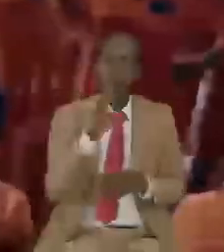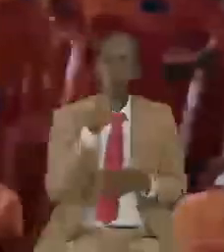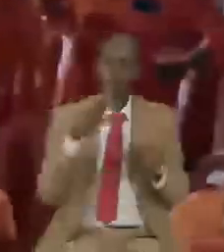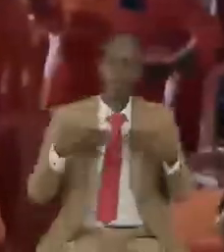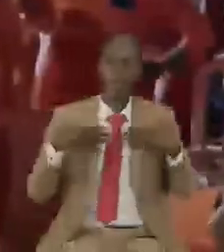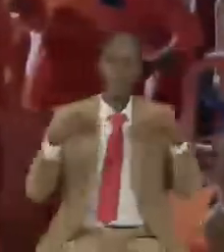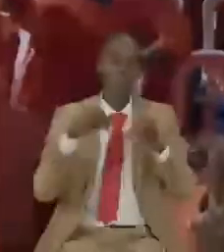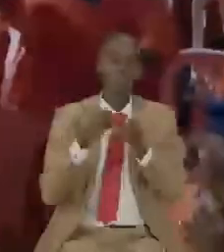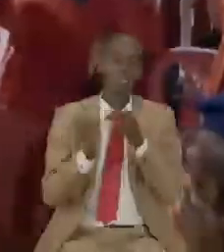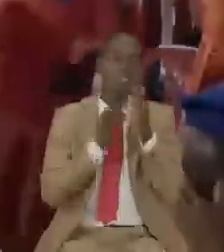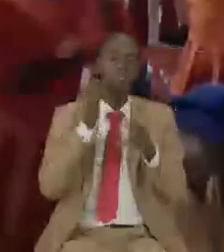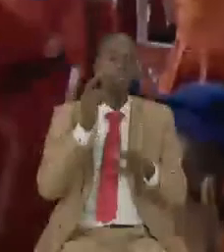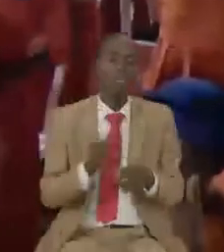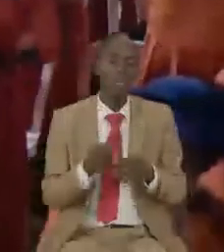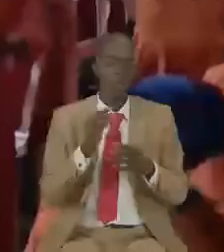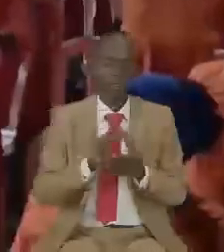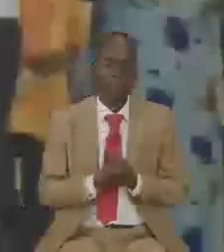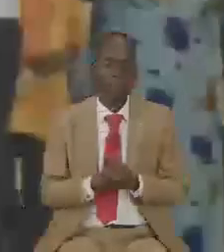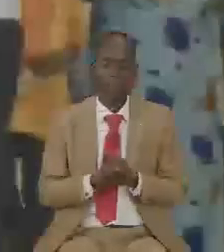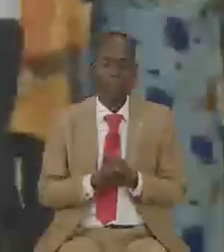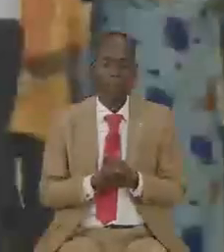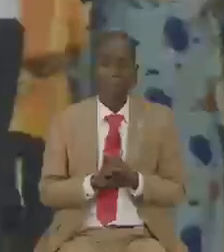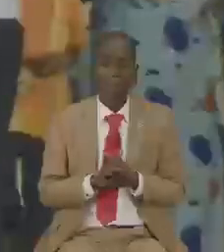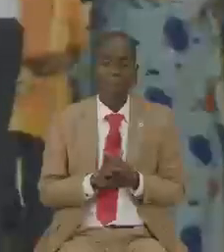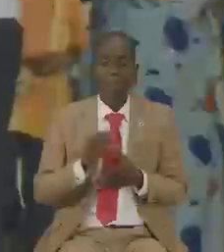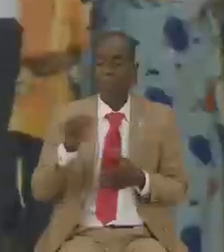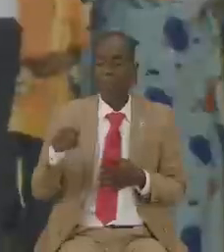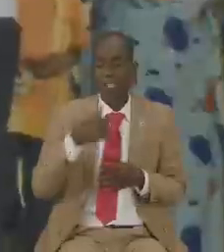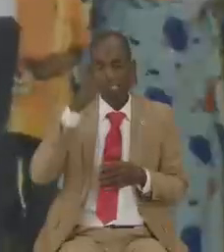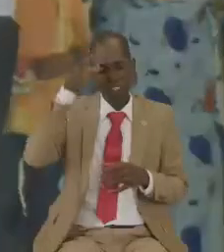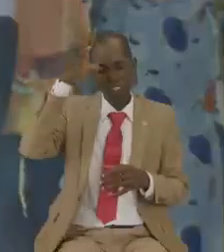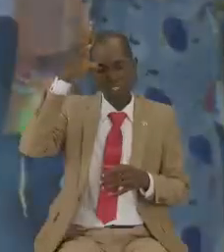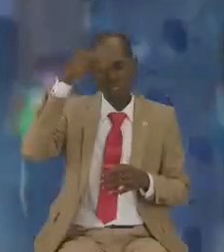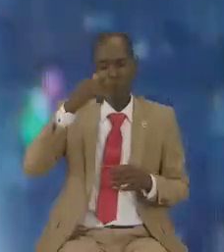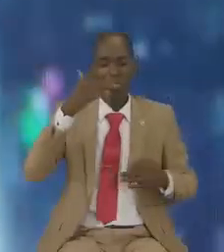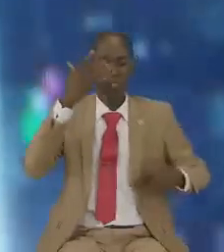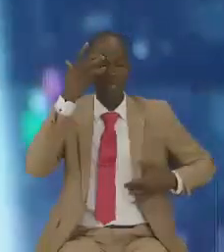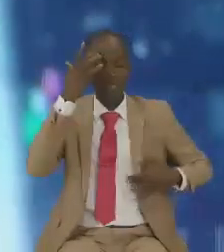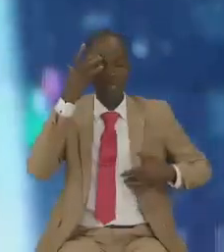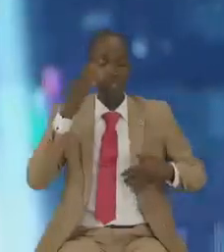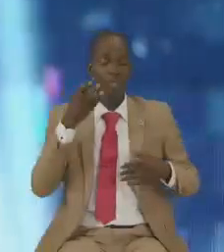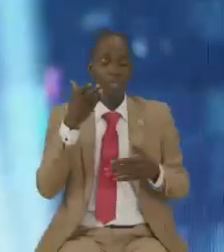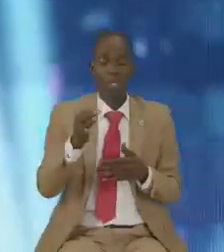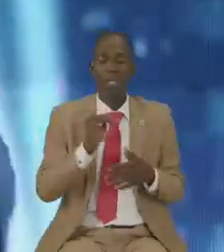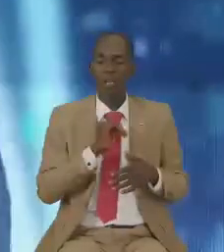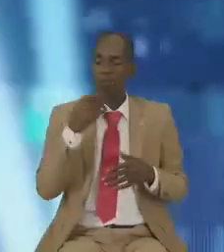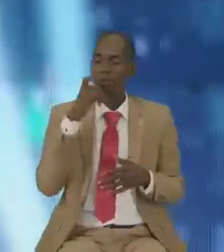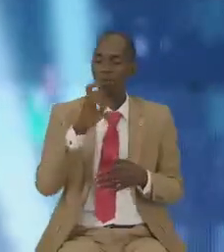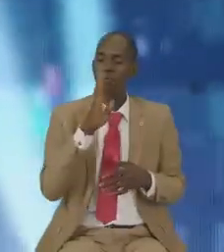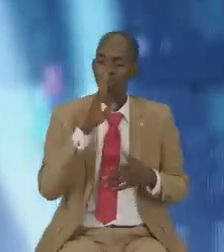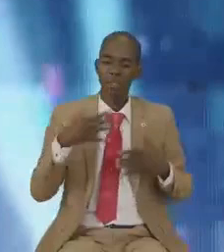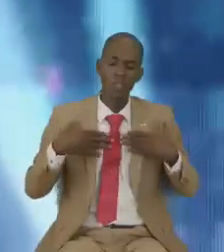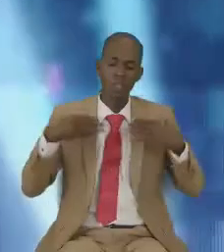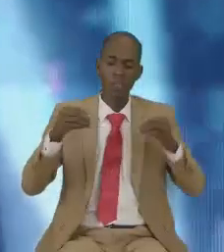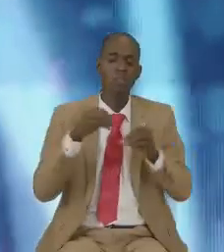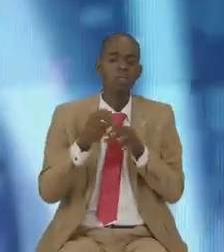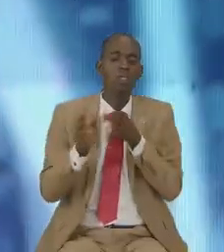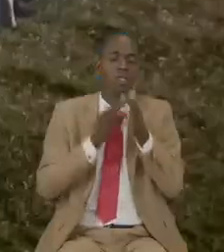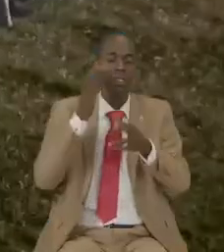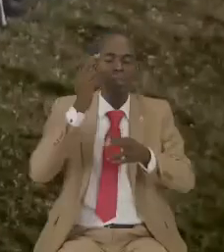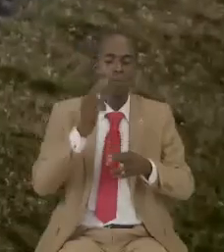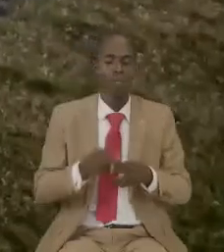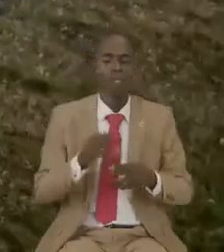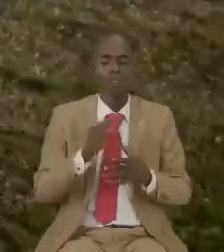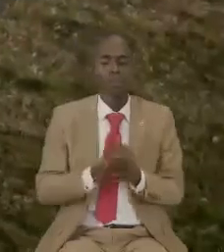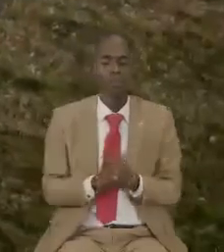in Jesus' name. Yeah. Any incurable disease, I command you now, be healed in Jesus'